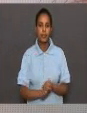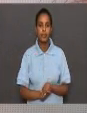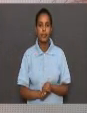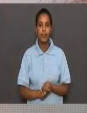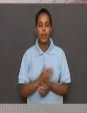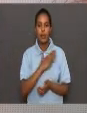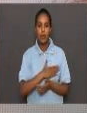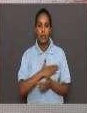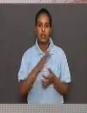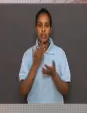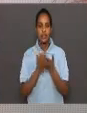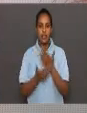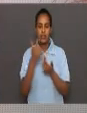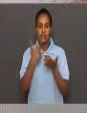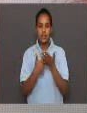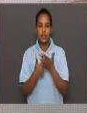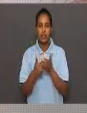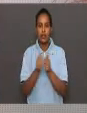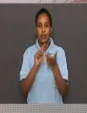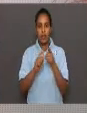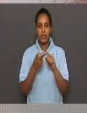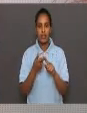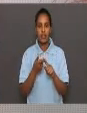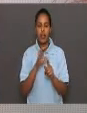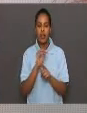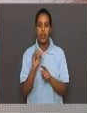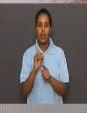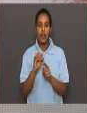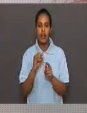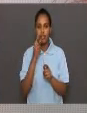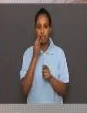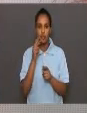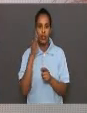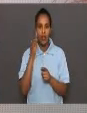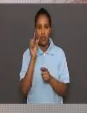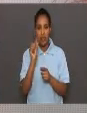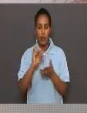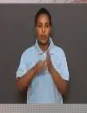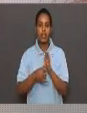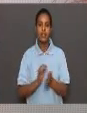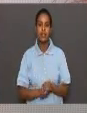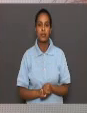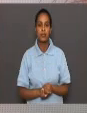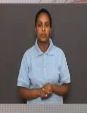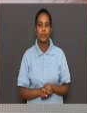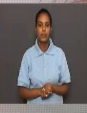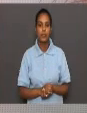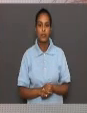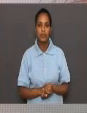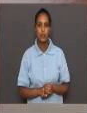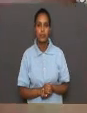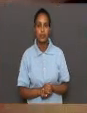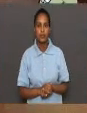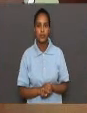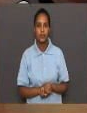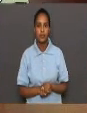bonding? Please discuss this with a partner, and I will see you in a few minutes.